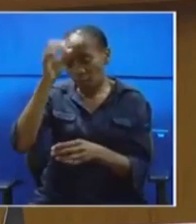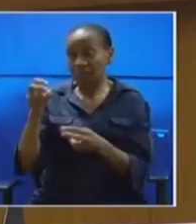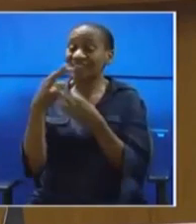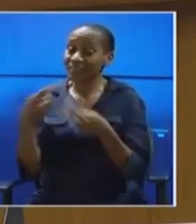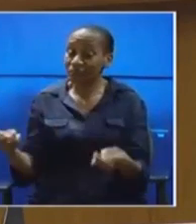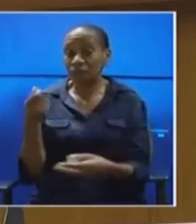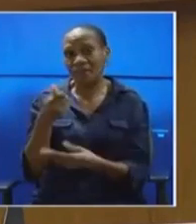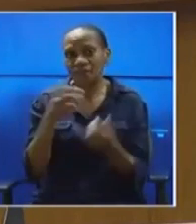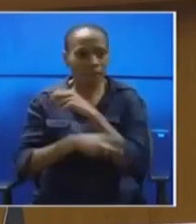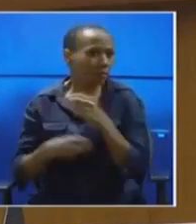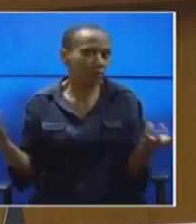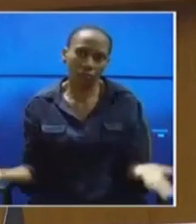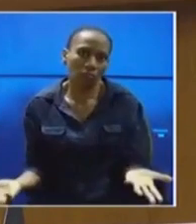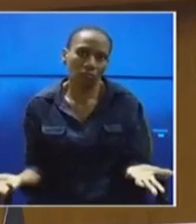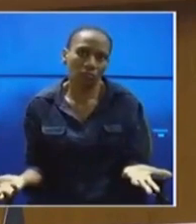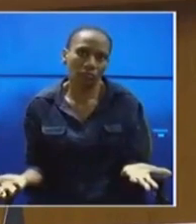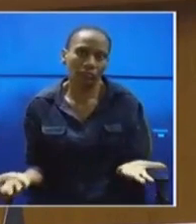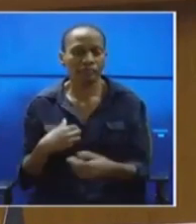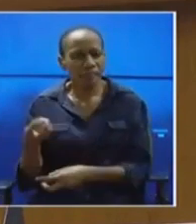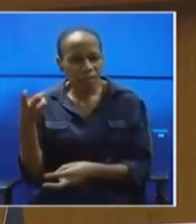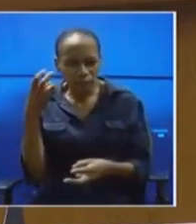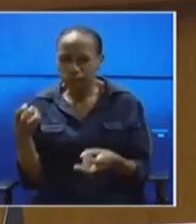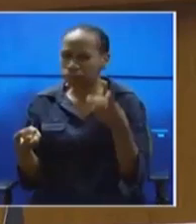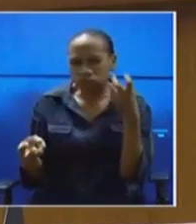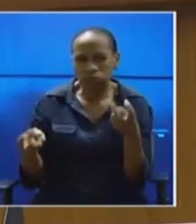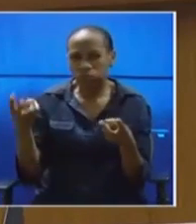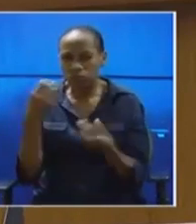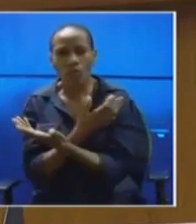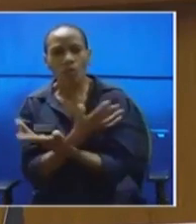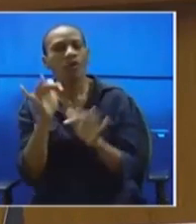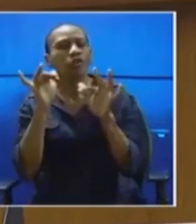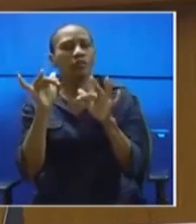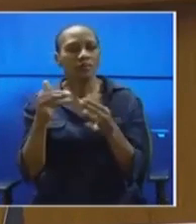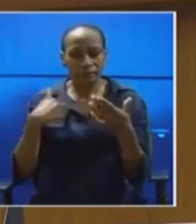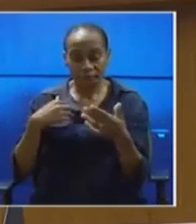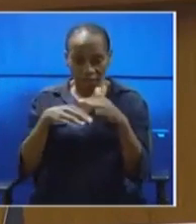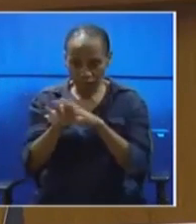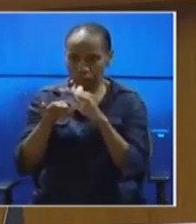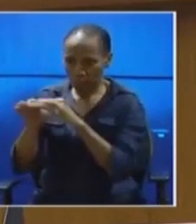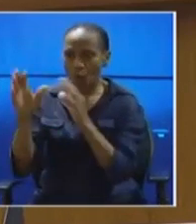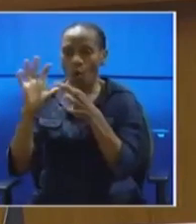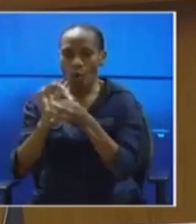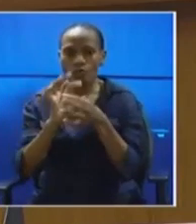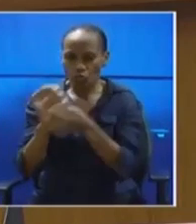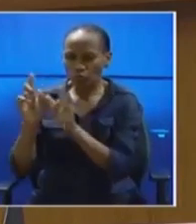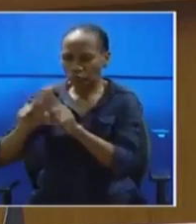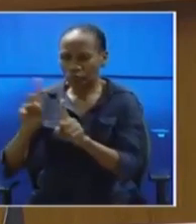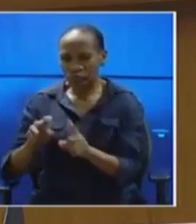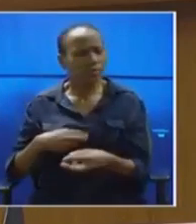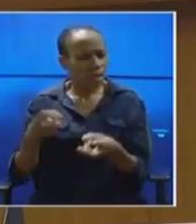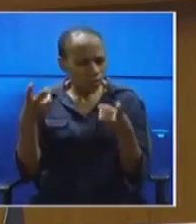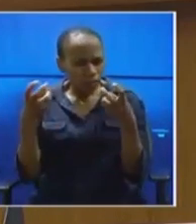has been stolen. I listened to all those people who welcomed me into their homes, took note of their concerns,